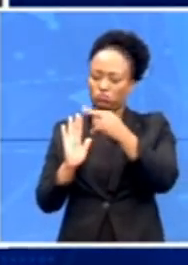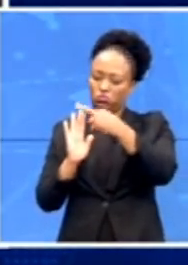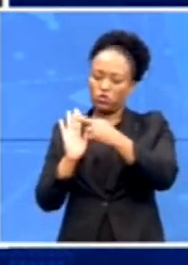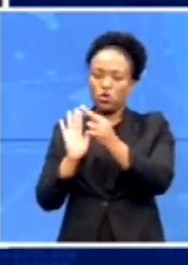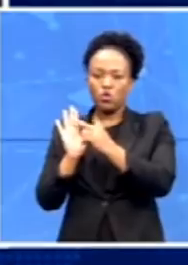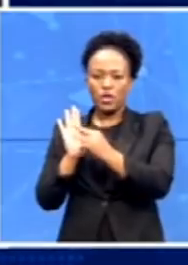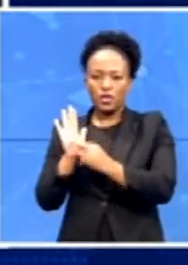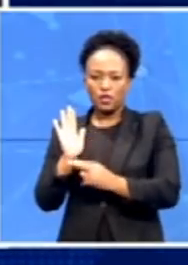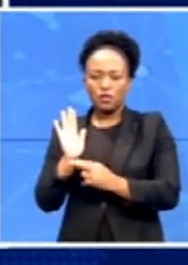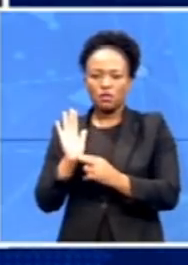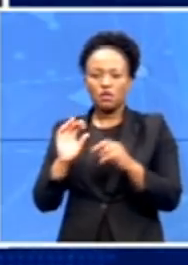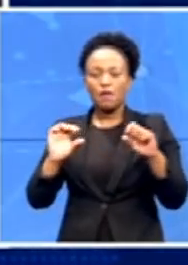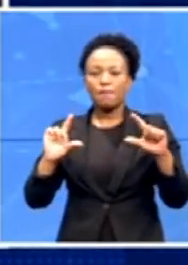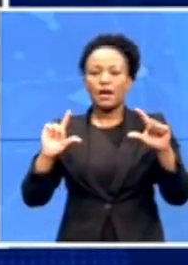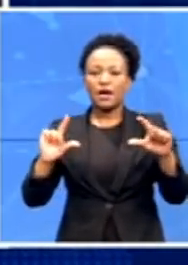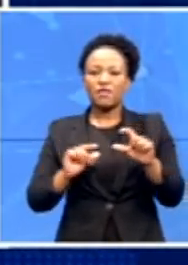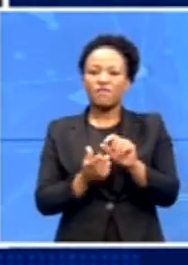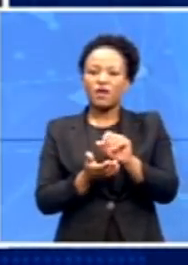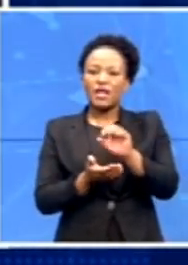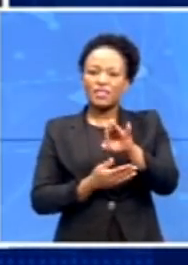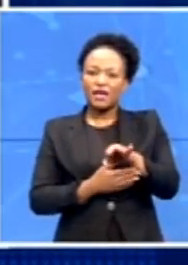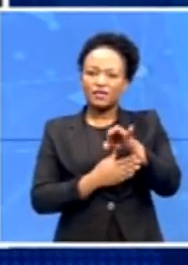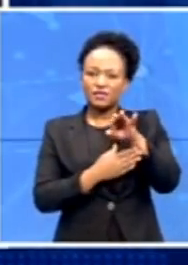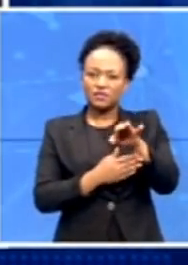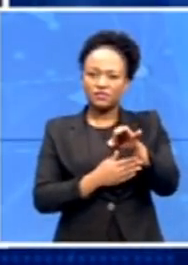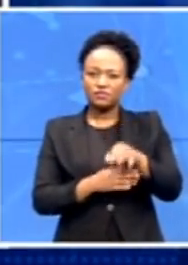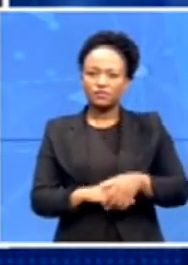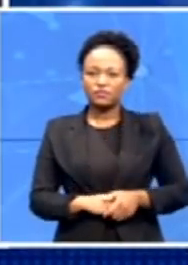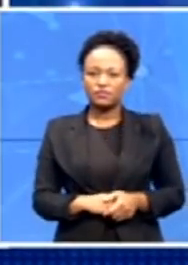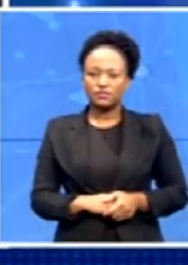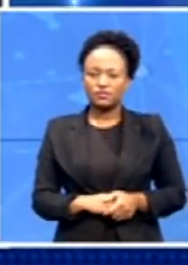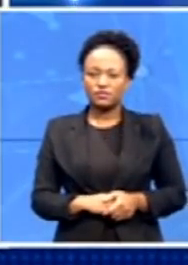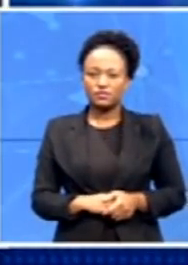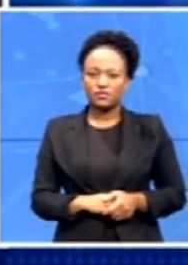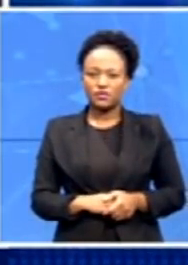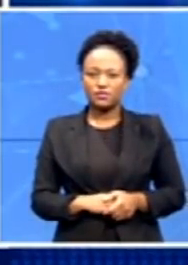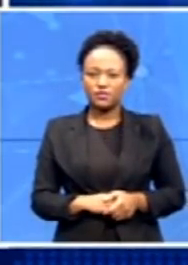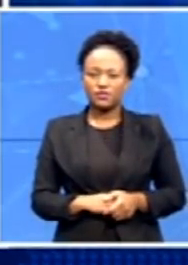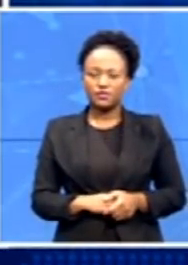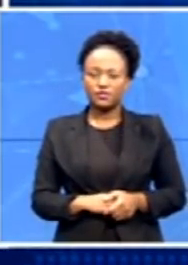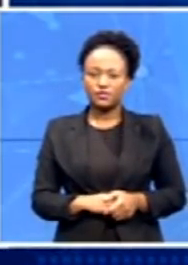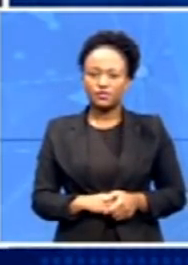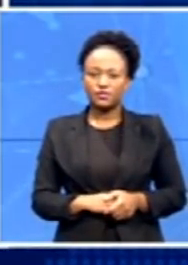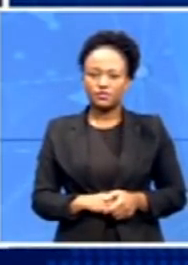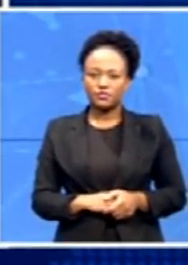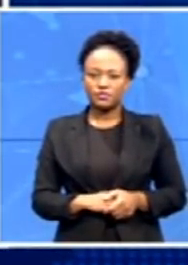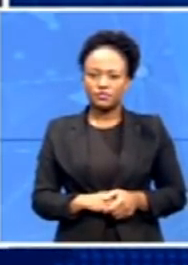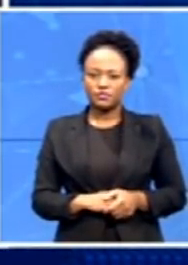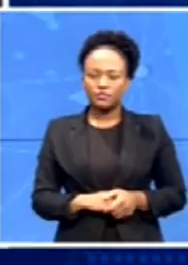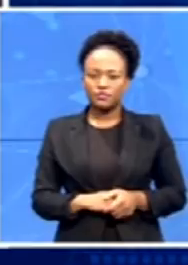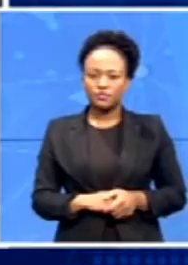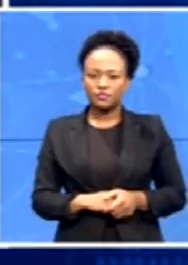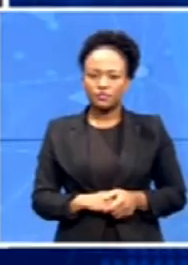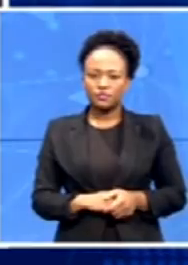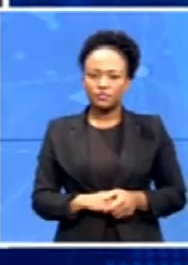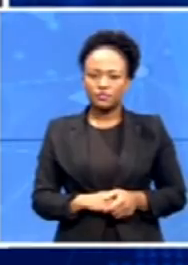Paragraph 13, the last sentence, sentence number 5. The last sentence. She can look at the